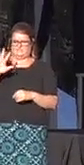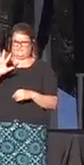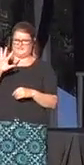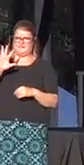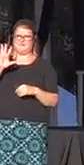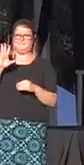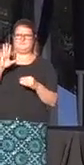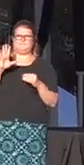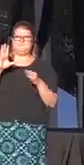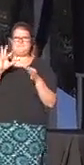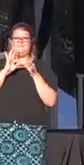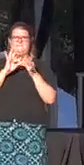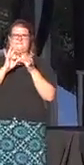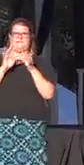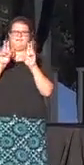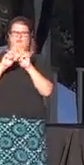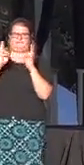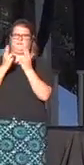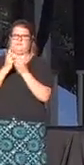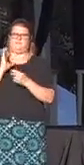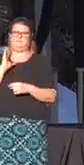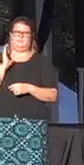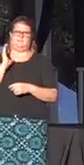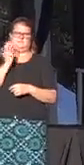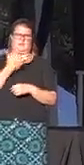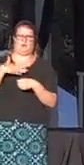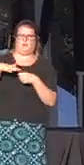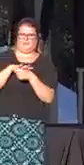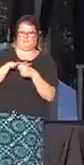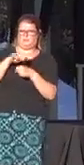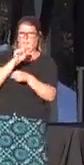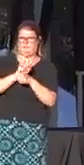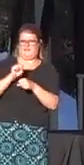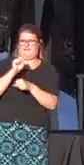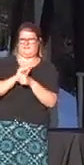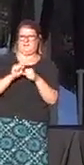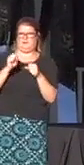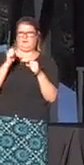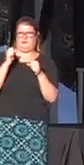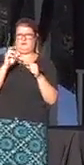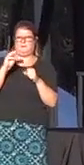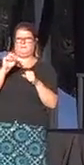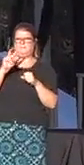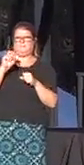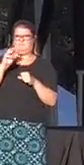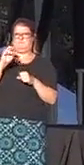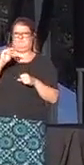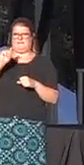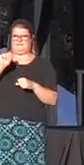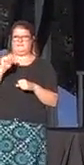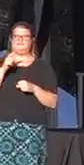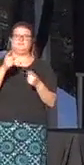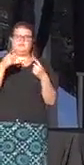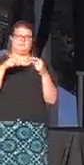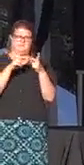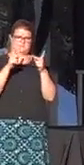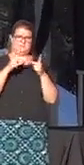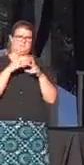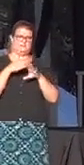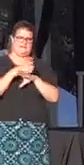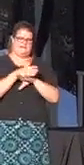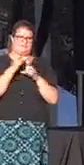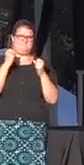135 affiliated unions of our local labor movement. She comes to this position after